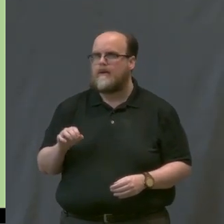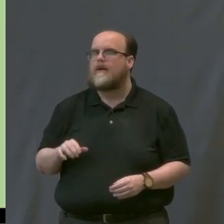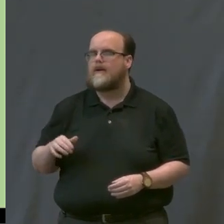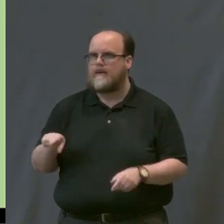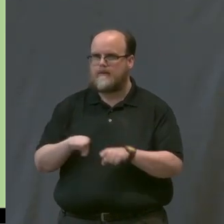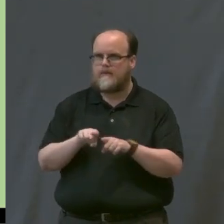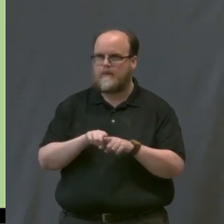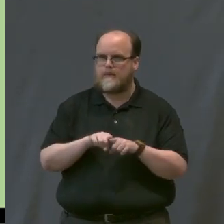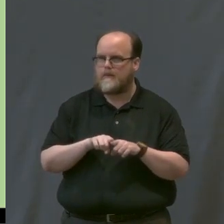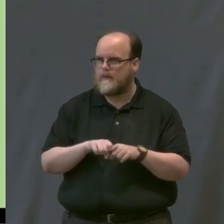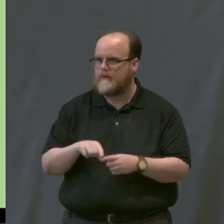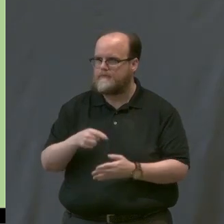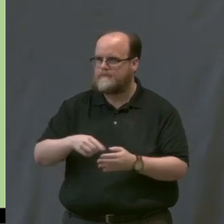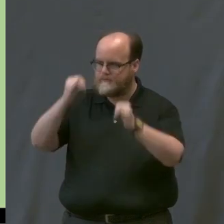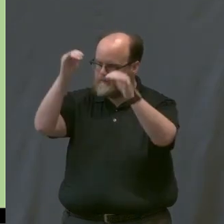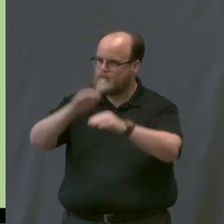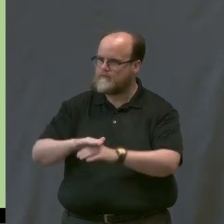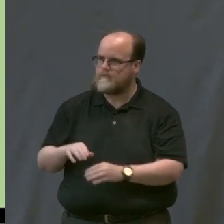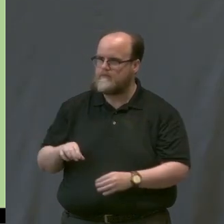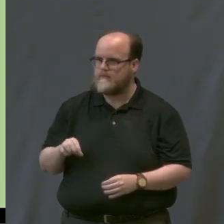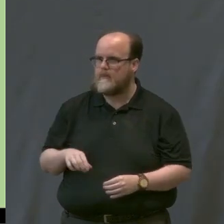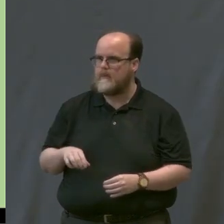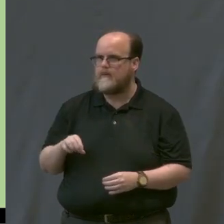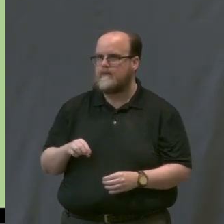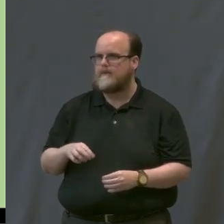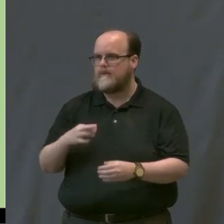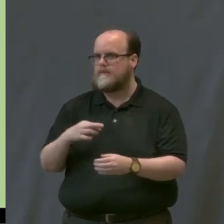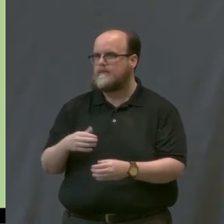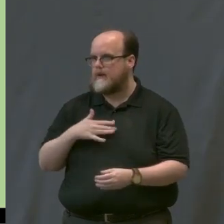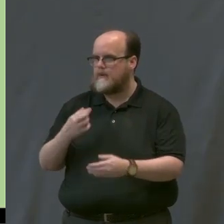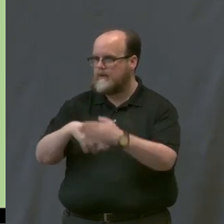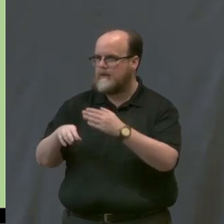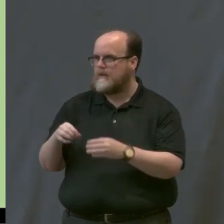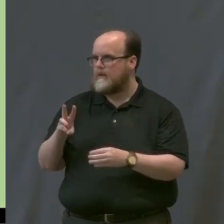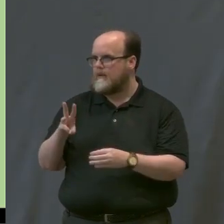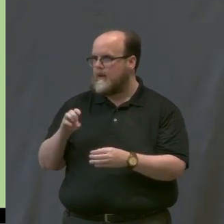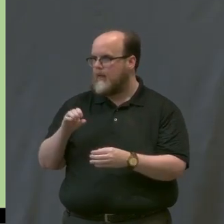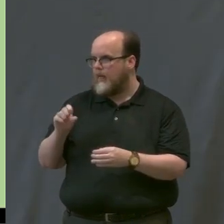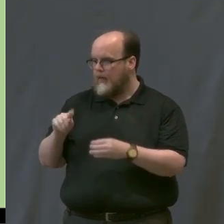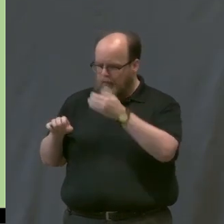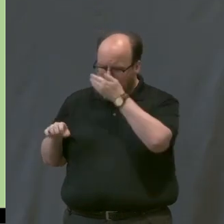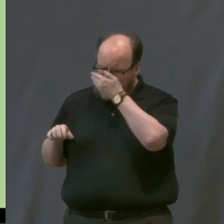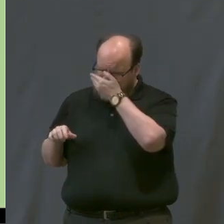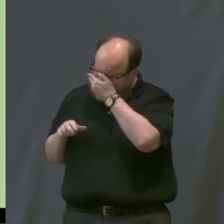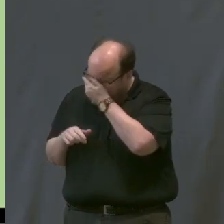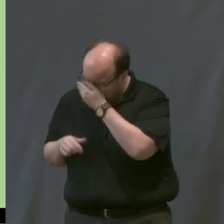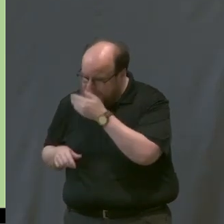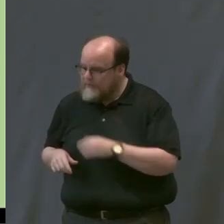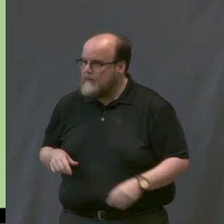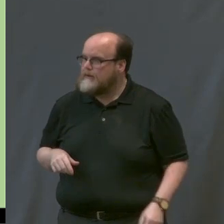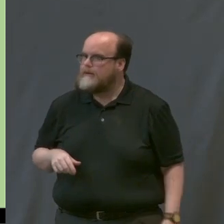instructions are on the website. They're on the Revelation website that's listed in your sheet.